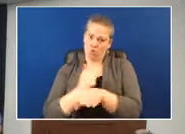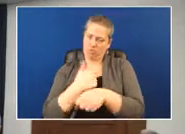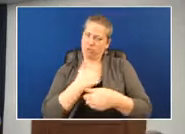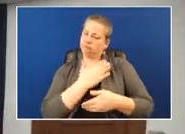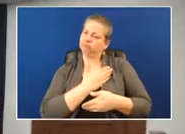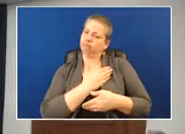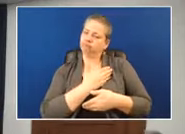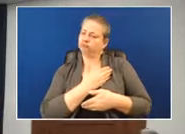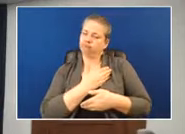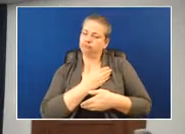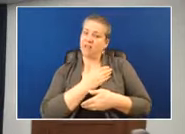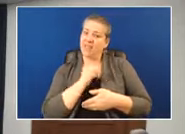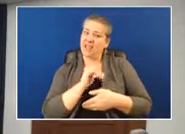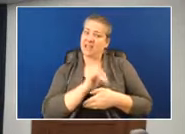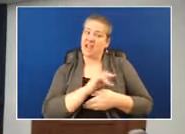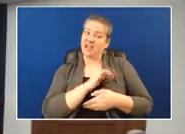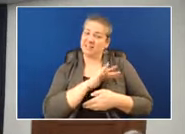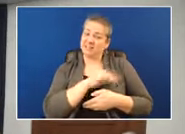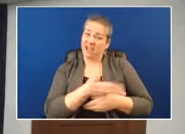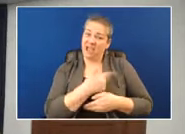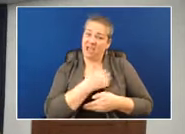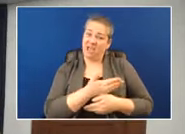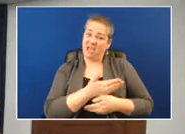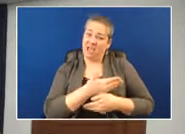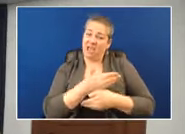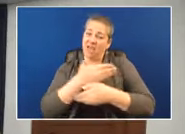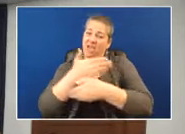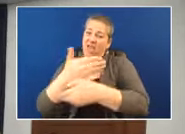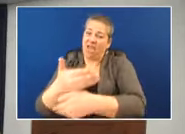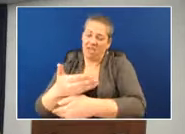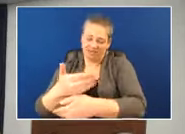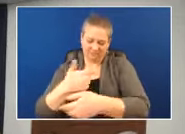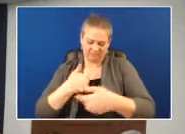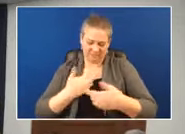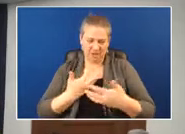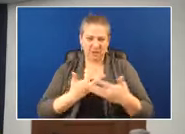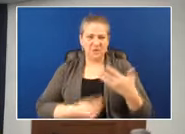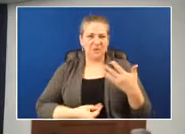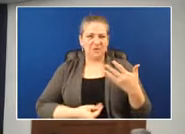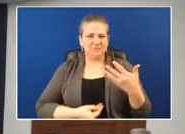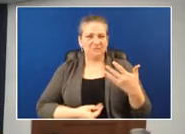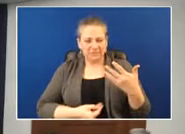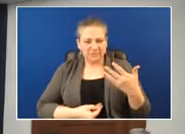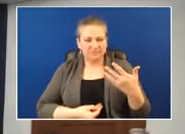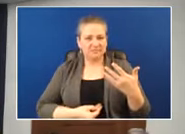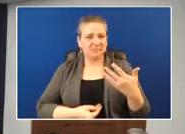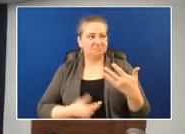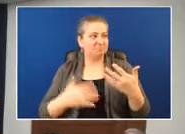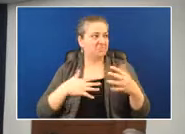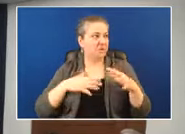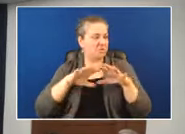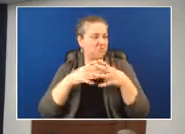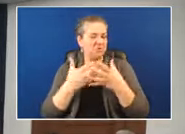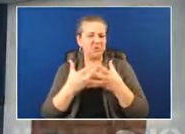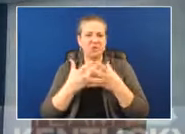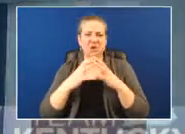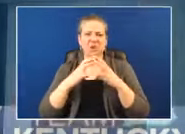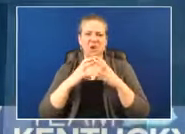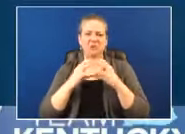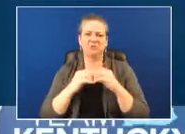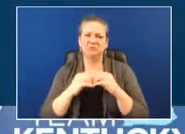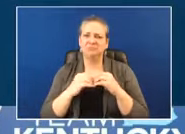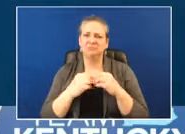My world ended 2 years ago today. Little did I know, there would be all new doors that would